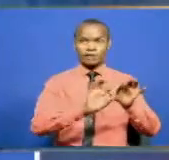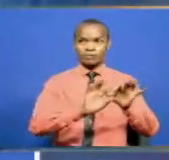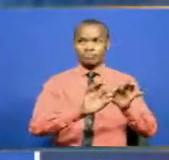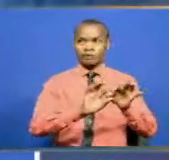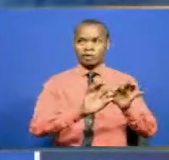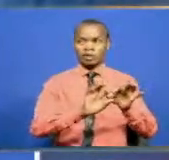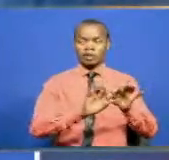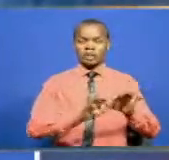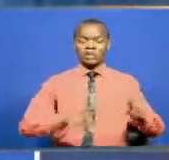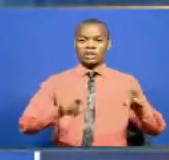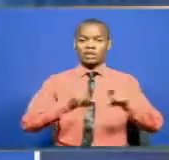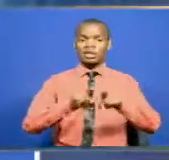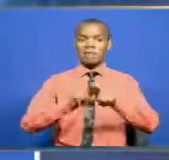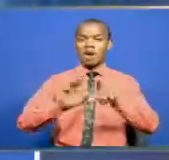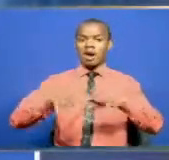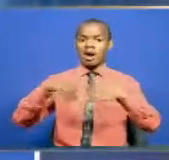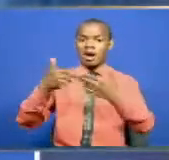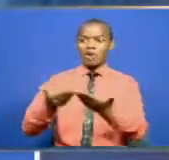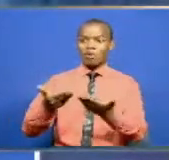they can be held or